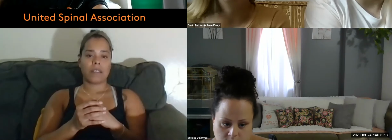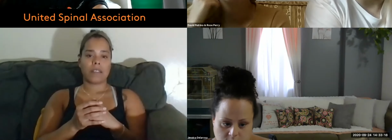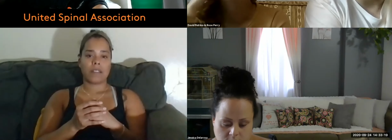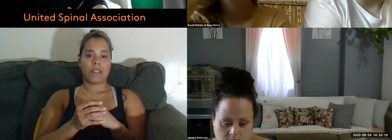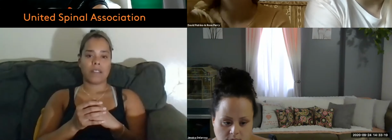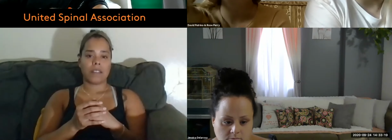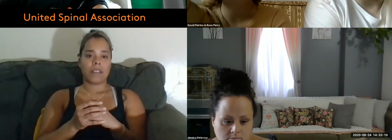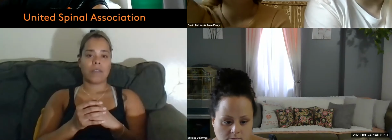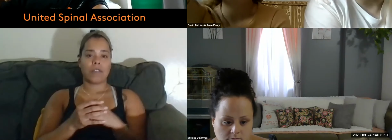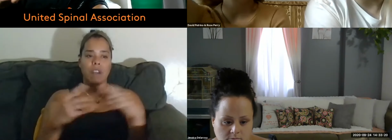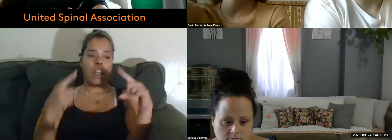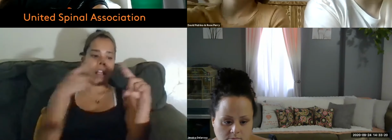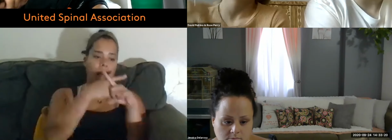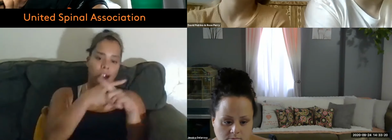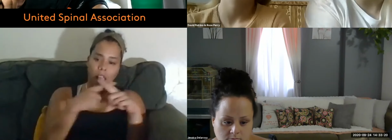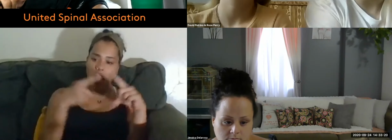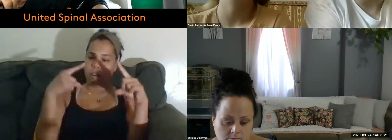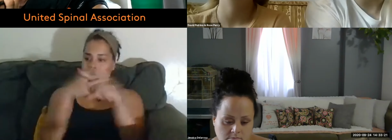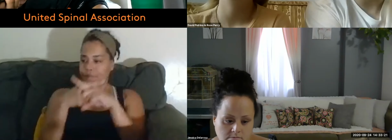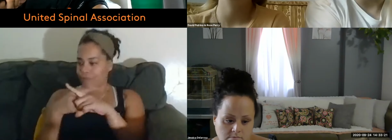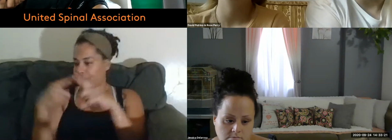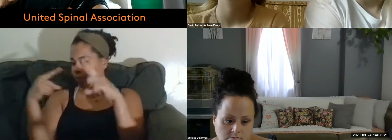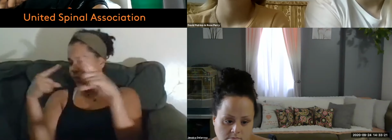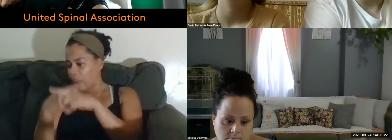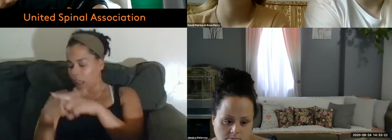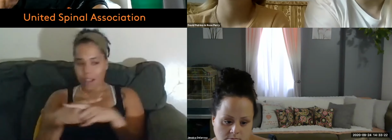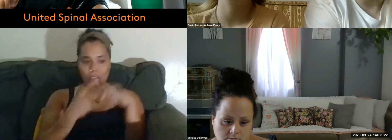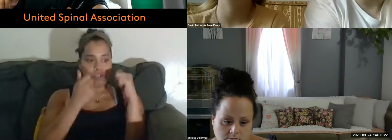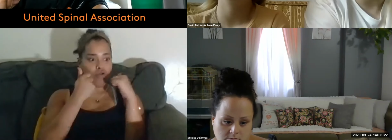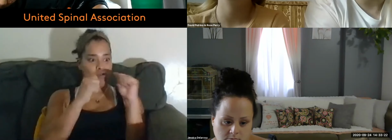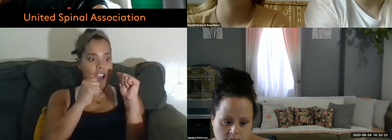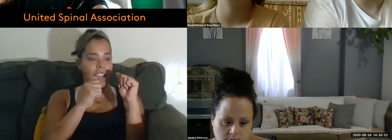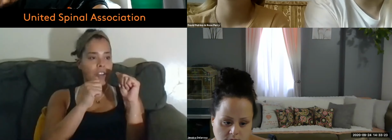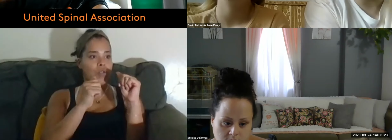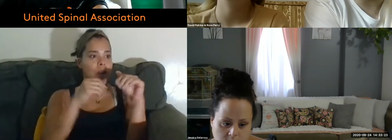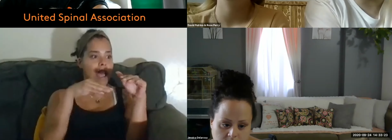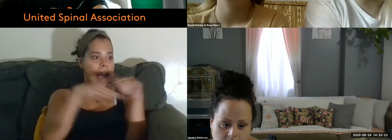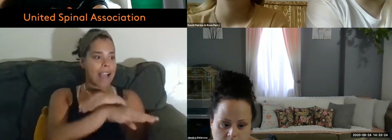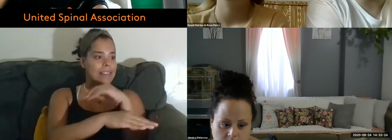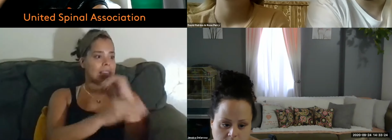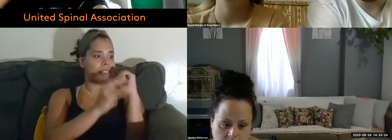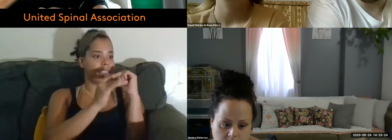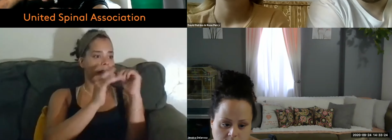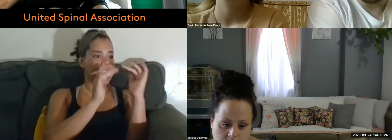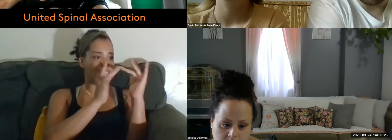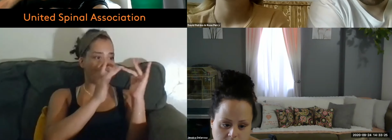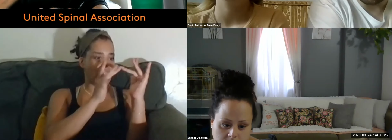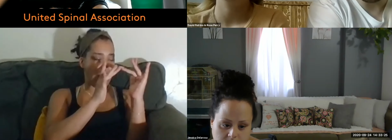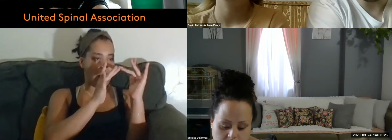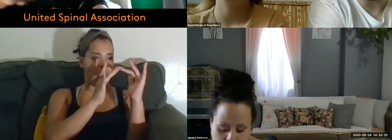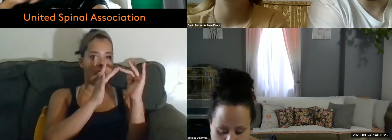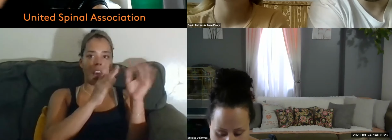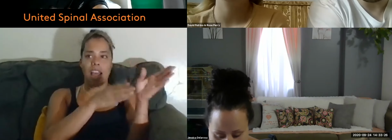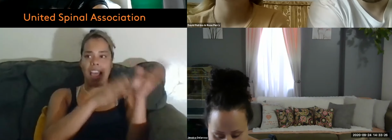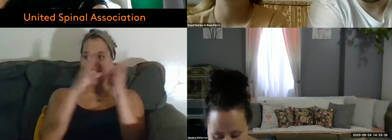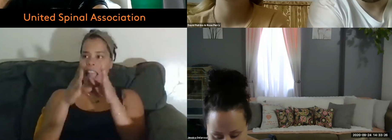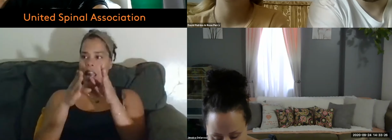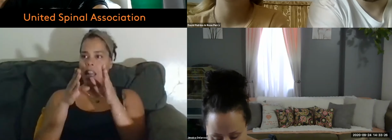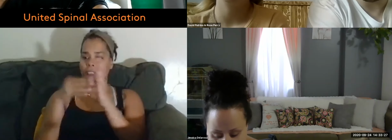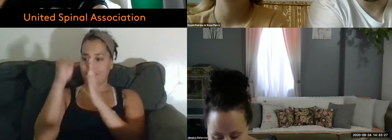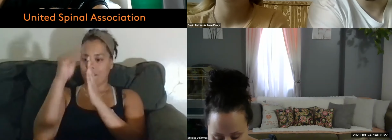to access internet that you don't have and get paperwork from someone that you can't see because we're in